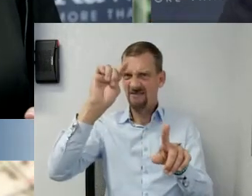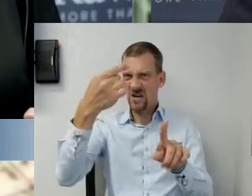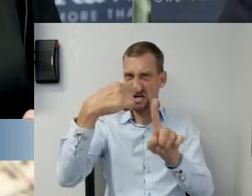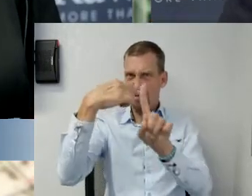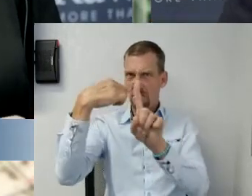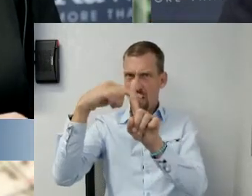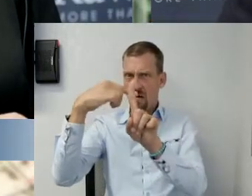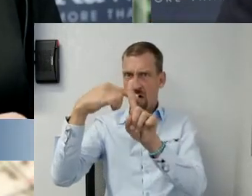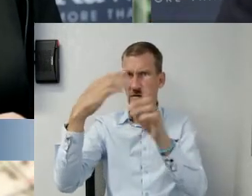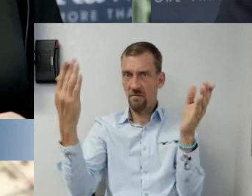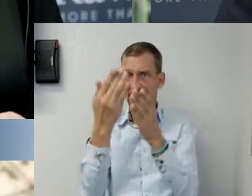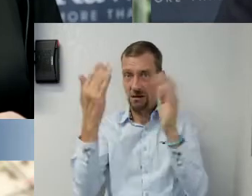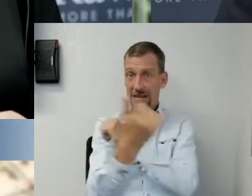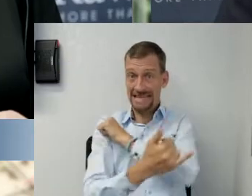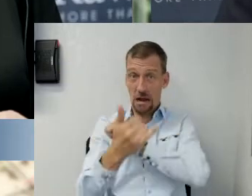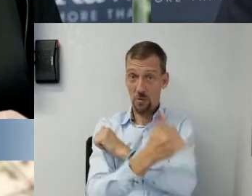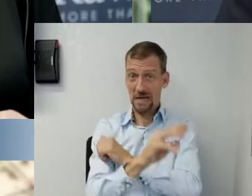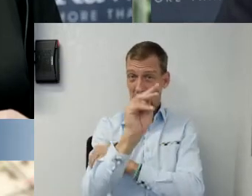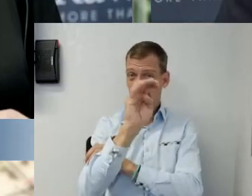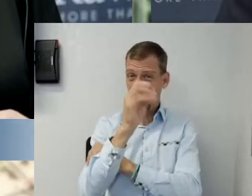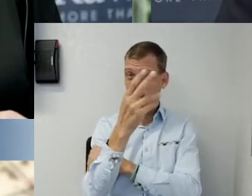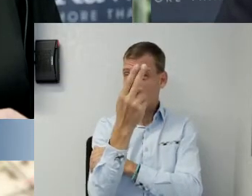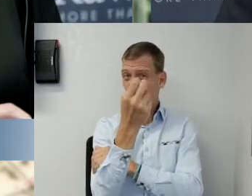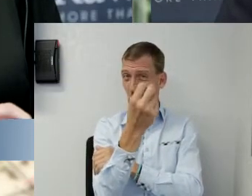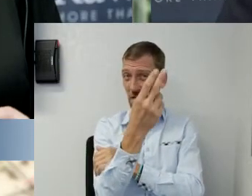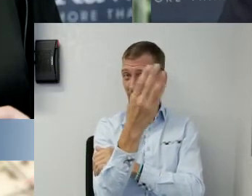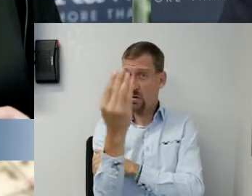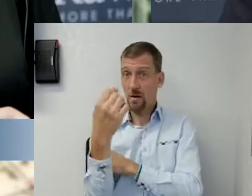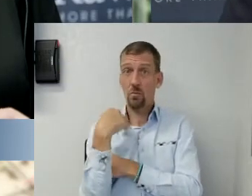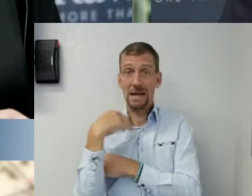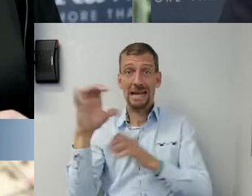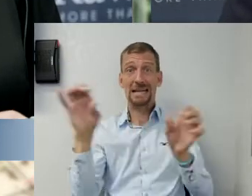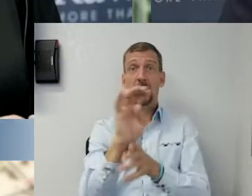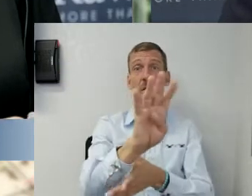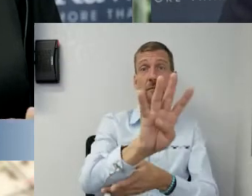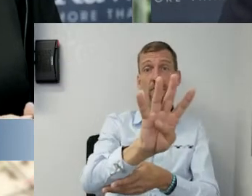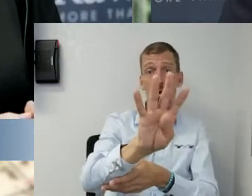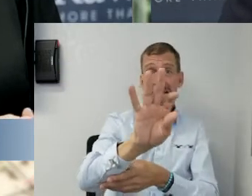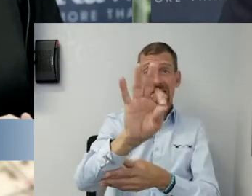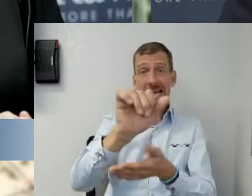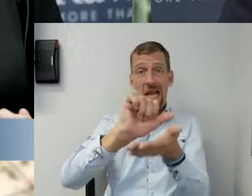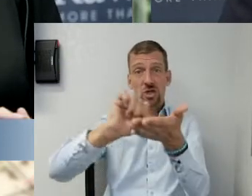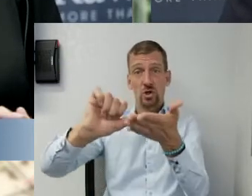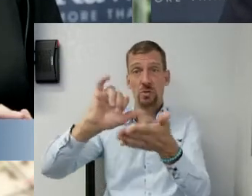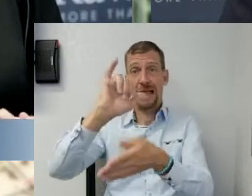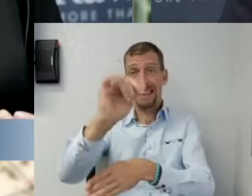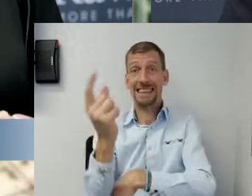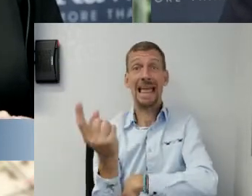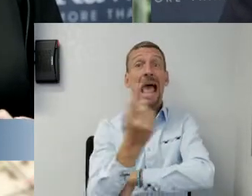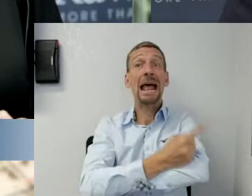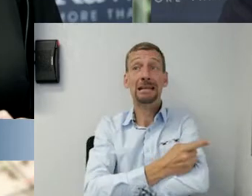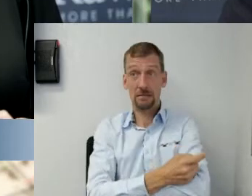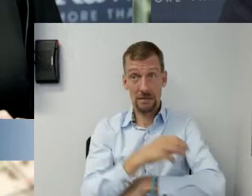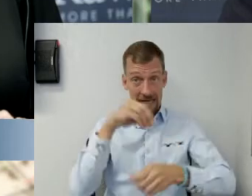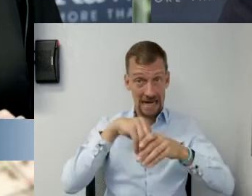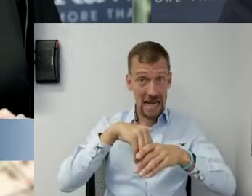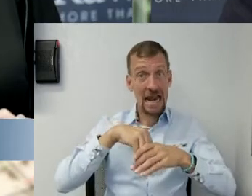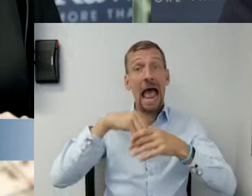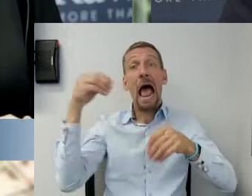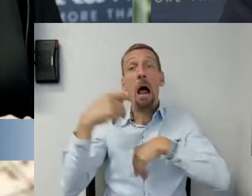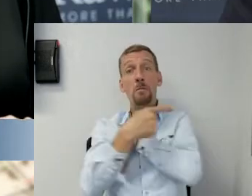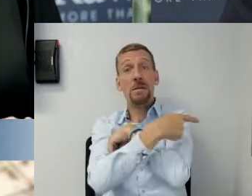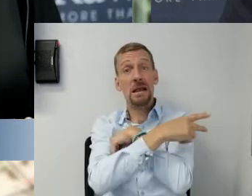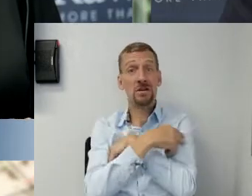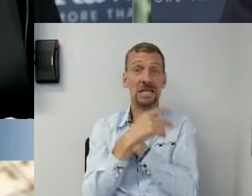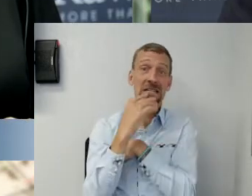COVID case in the county. And we did 49 surgeries on that day, inpatient and outpatient, probably